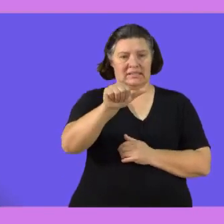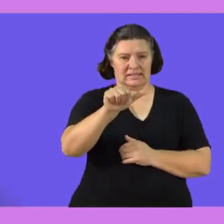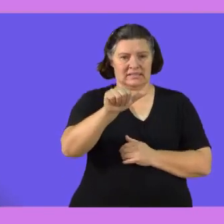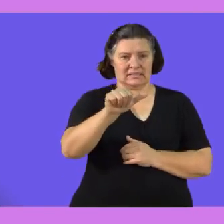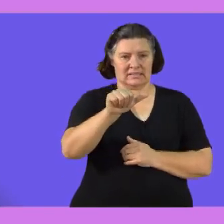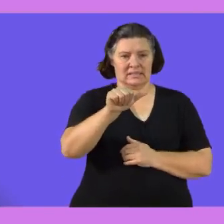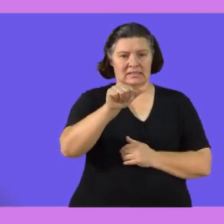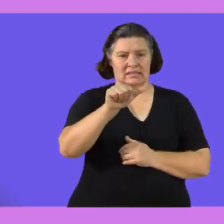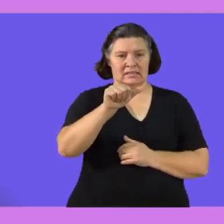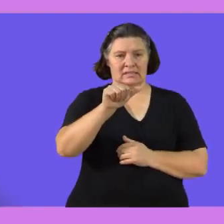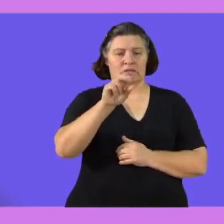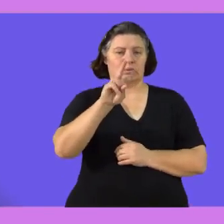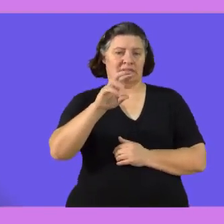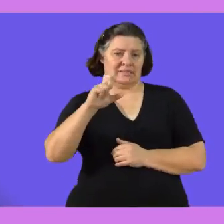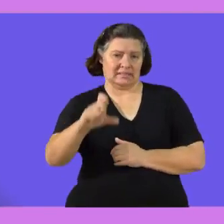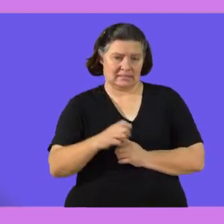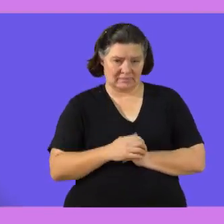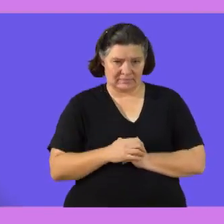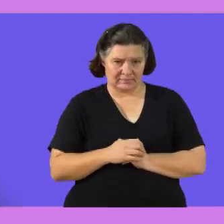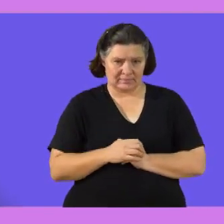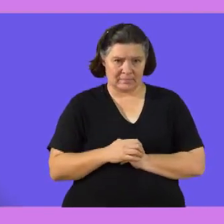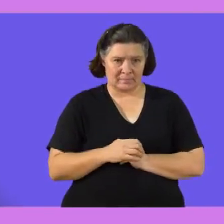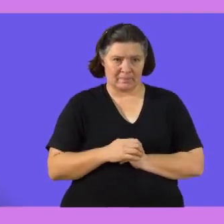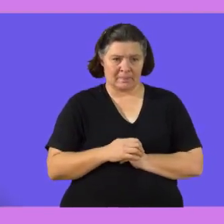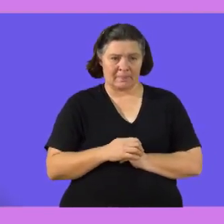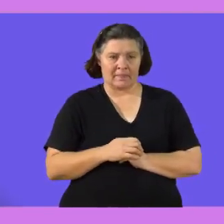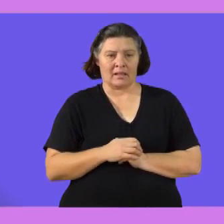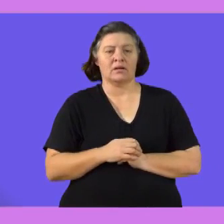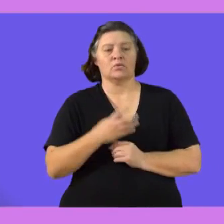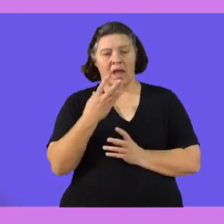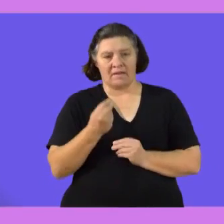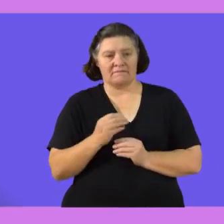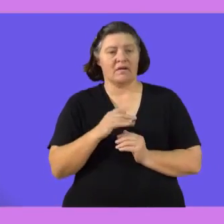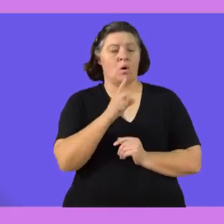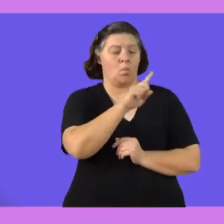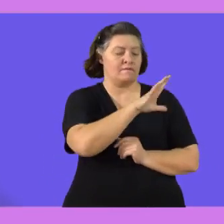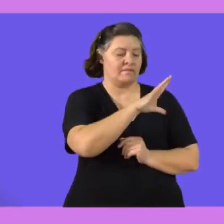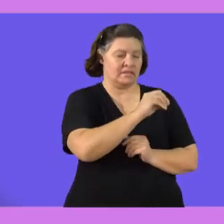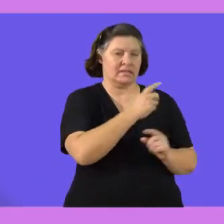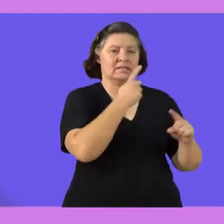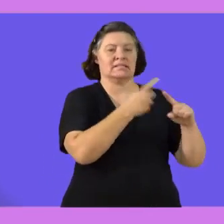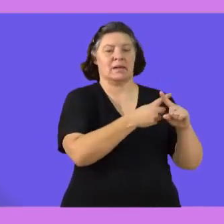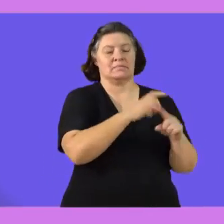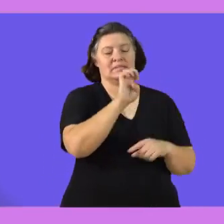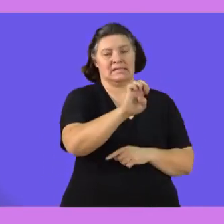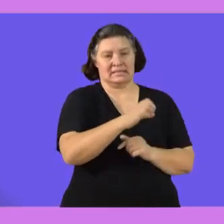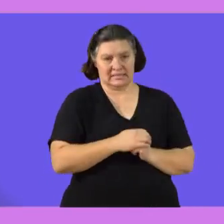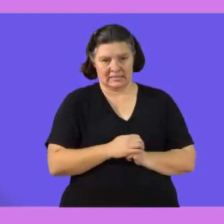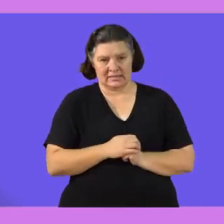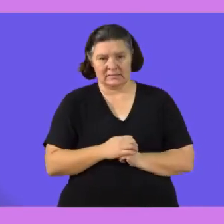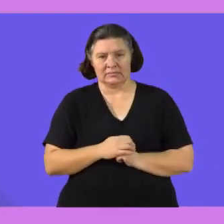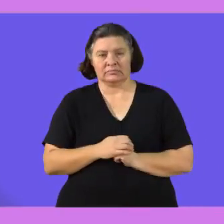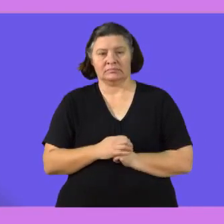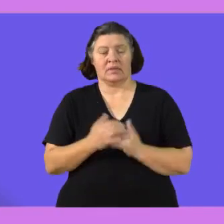206 rand and 20 cents. Here I still have 1.50 multiplied by E.